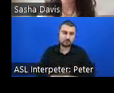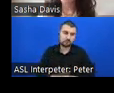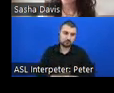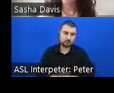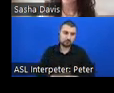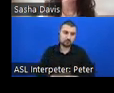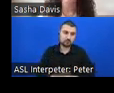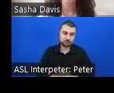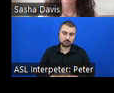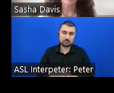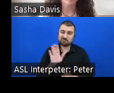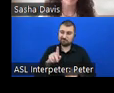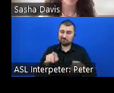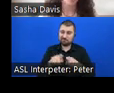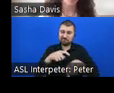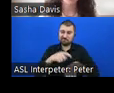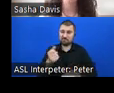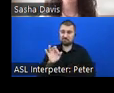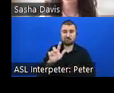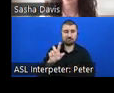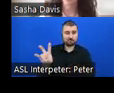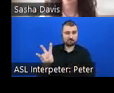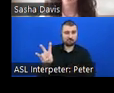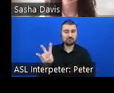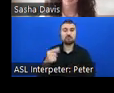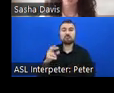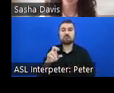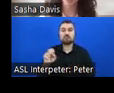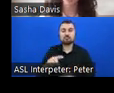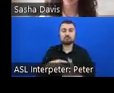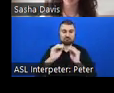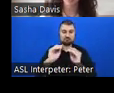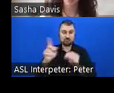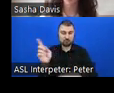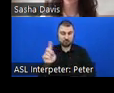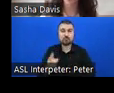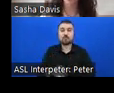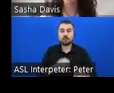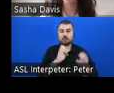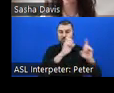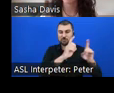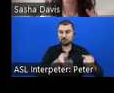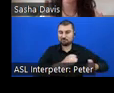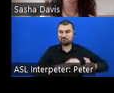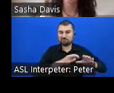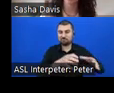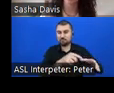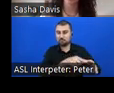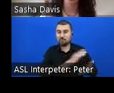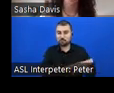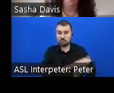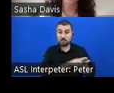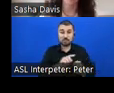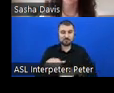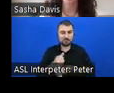So around the same time in 1927, Gross begins teaching at the Educational Alliance while also setting up his own little